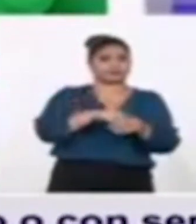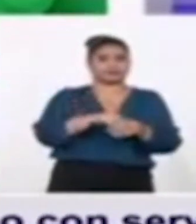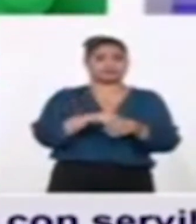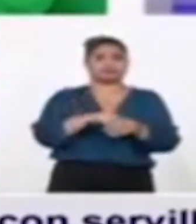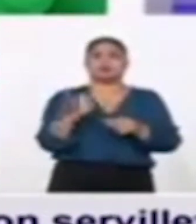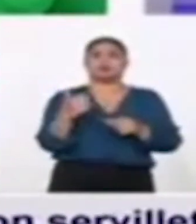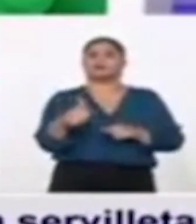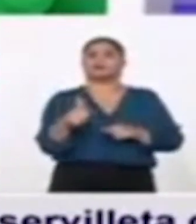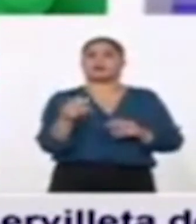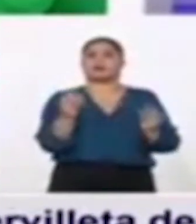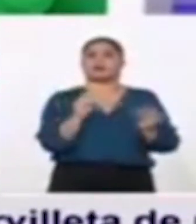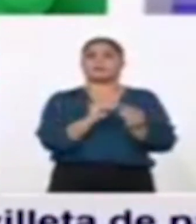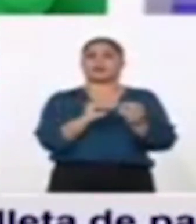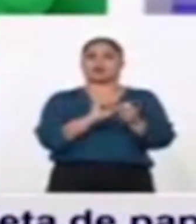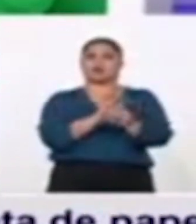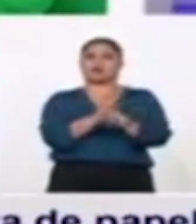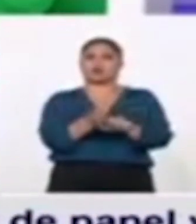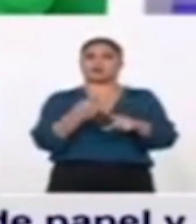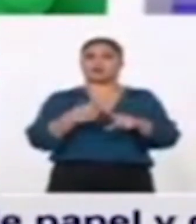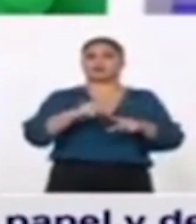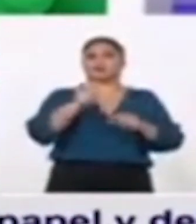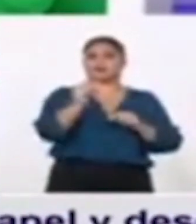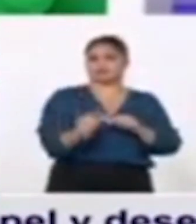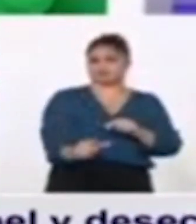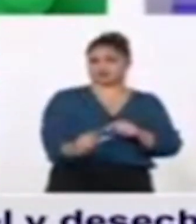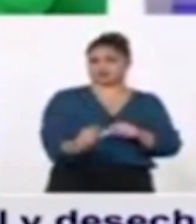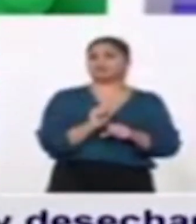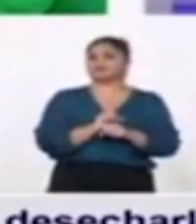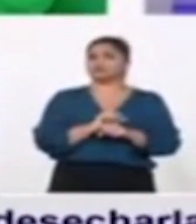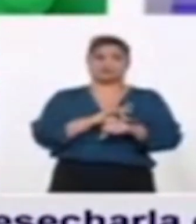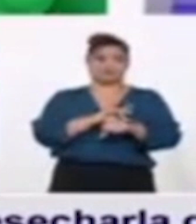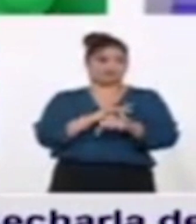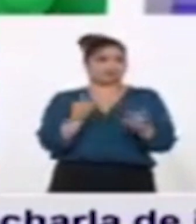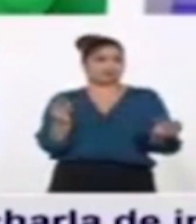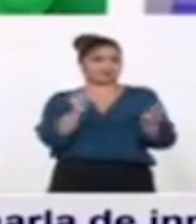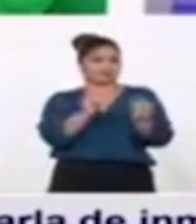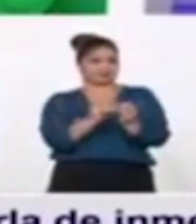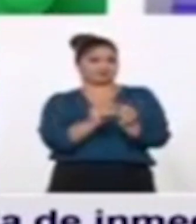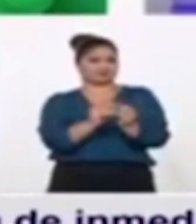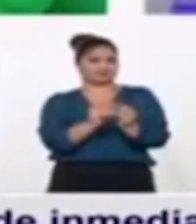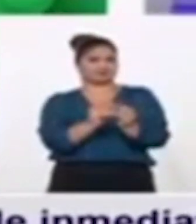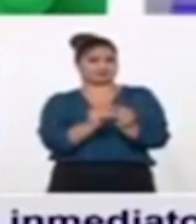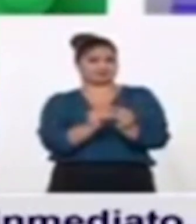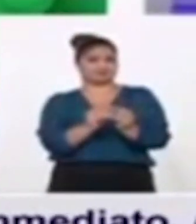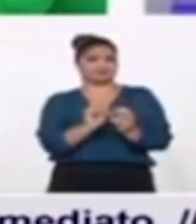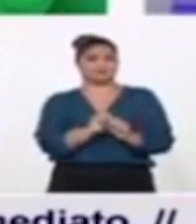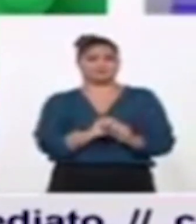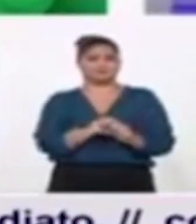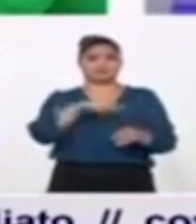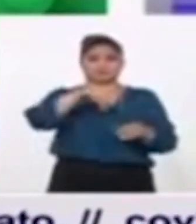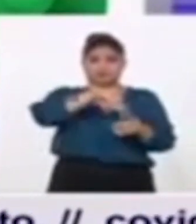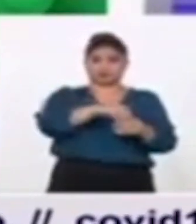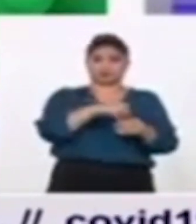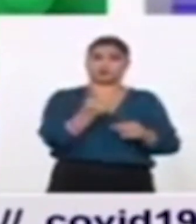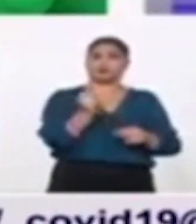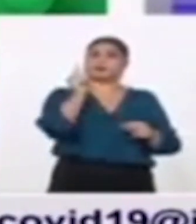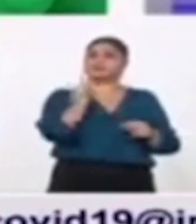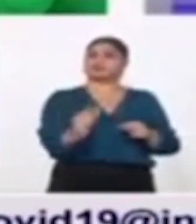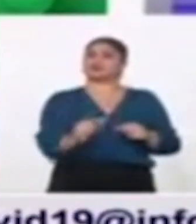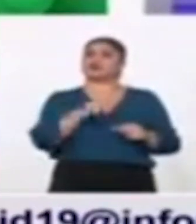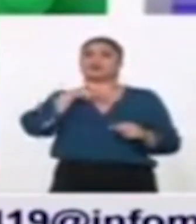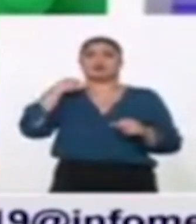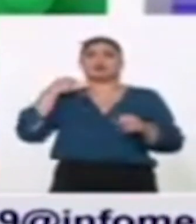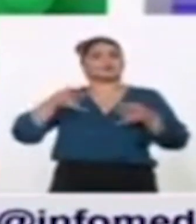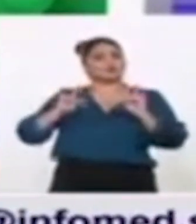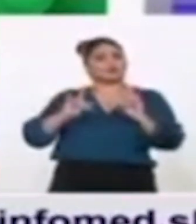in March, an average of over 1,000 cases per day. Last April, the fatality and mortality rate from